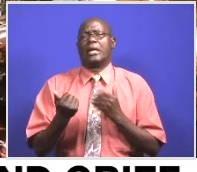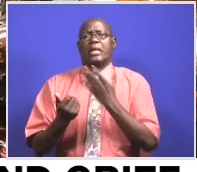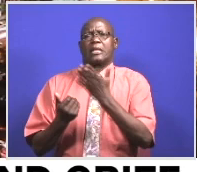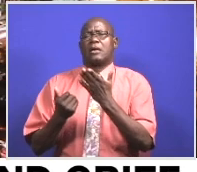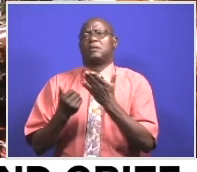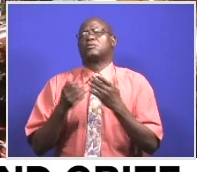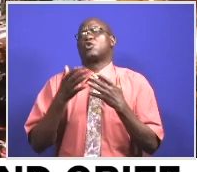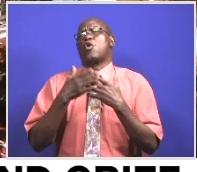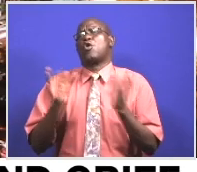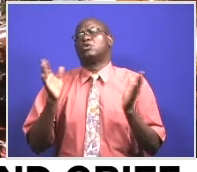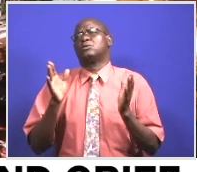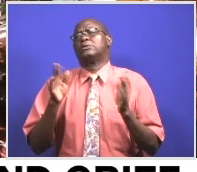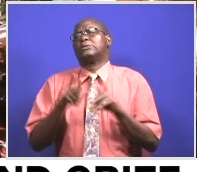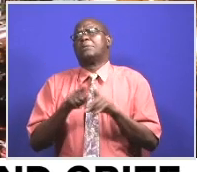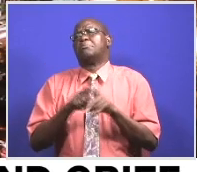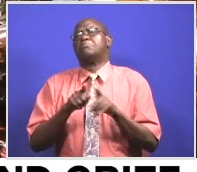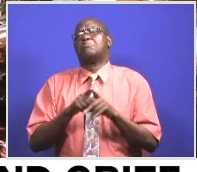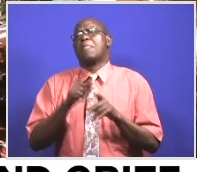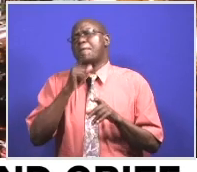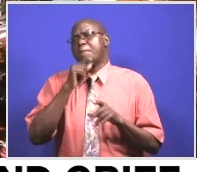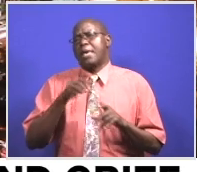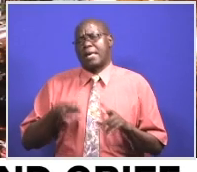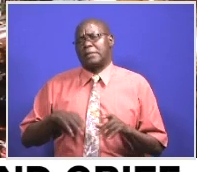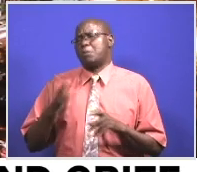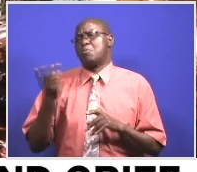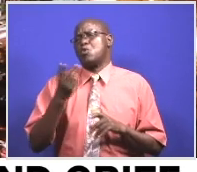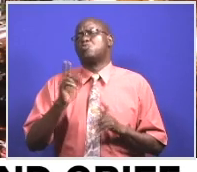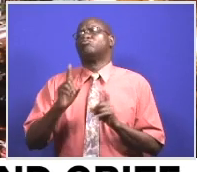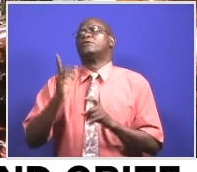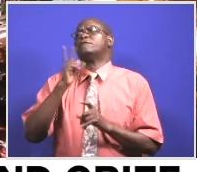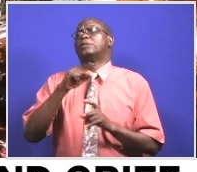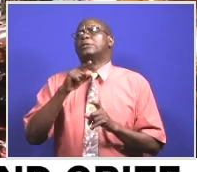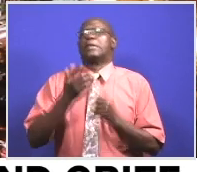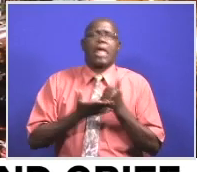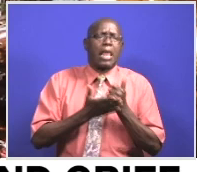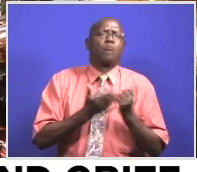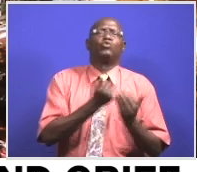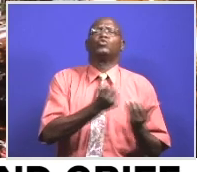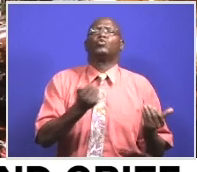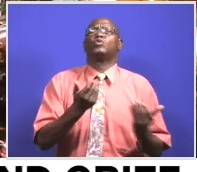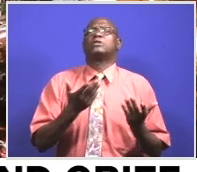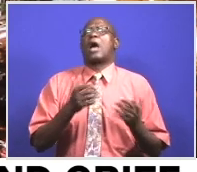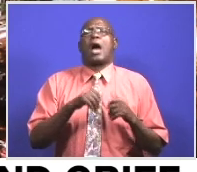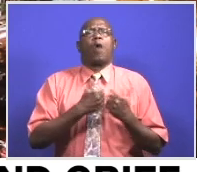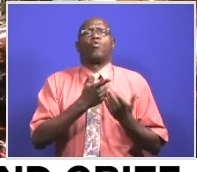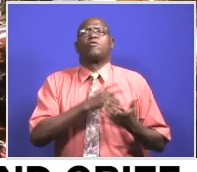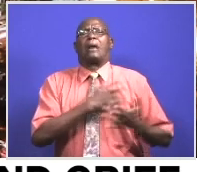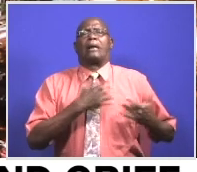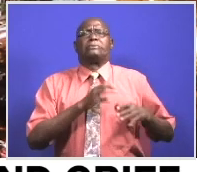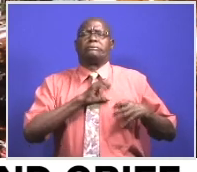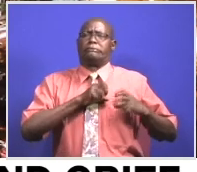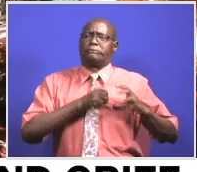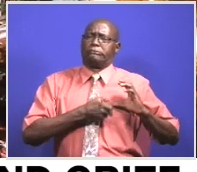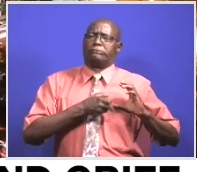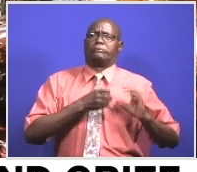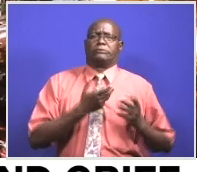parent or both parents. What would you tell them how they can help those children deal with loss and grief? First thing I